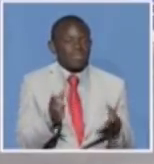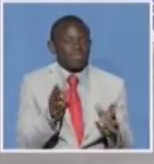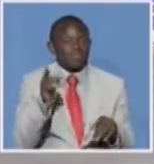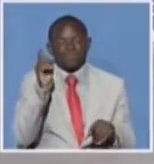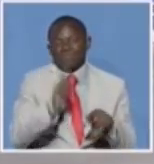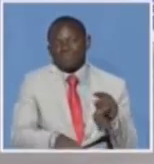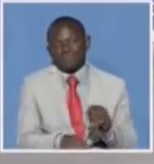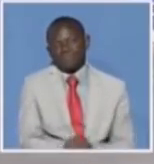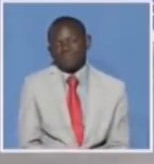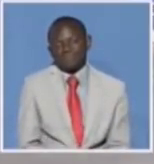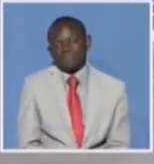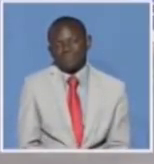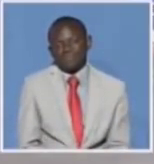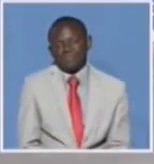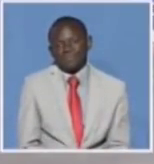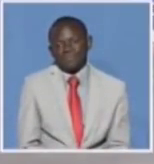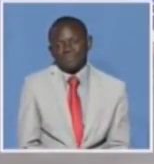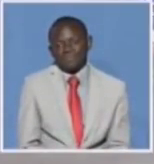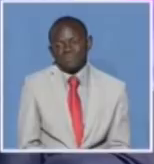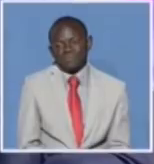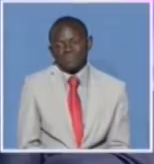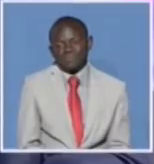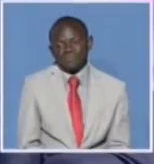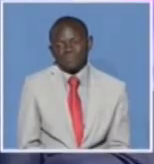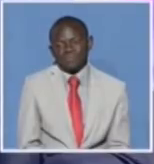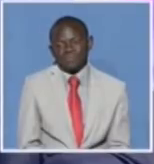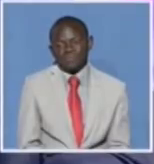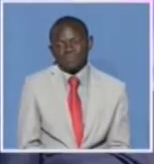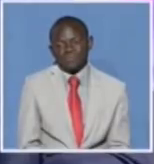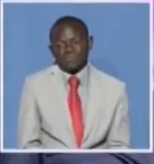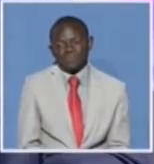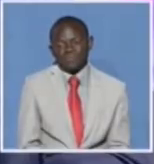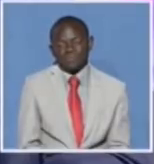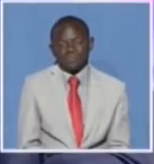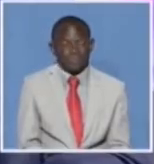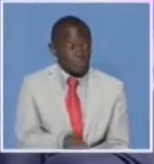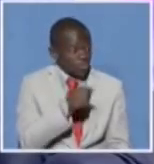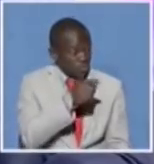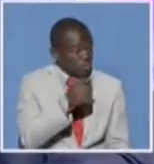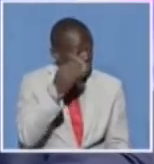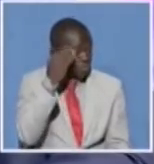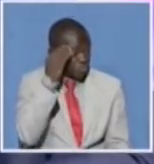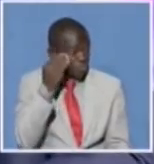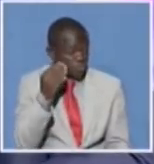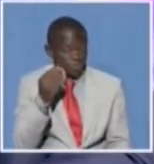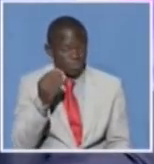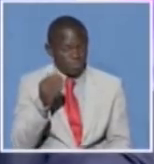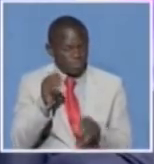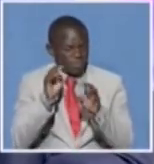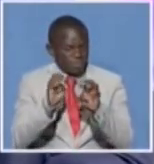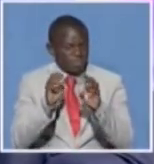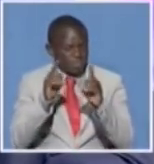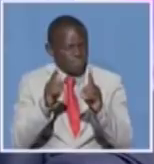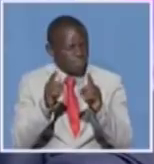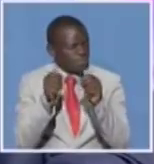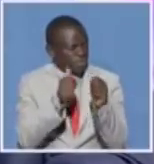will be aware that, in fact, you are aware that we are revising the Education Act. So we will take the